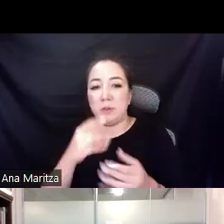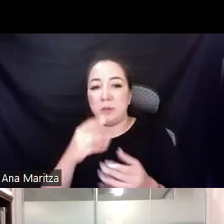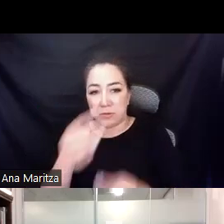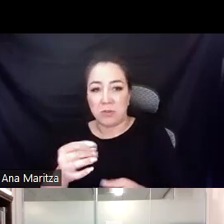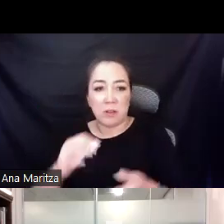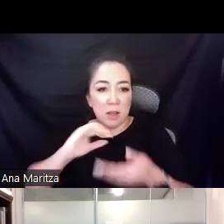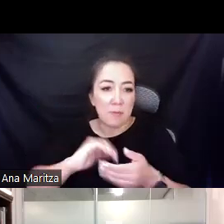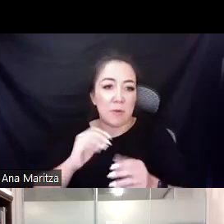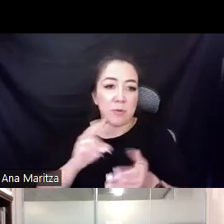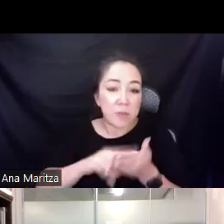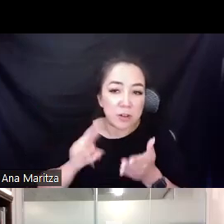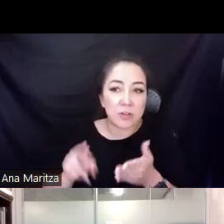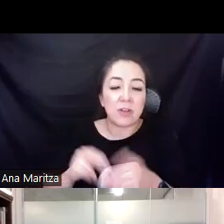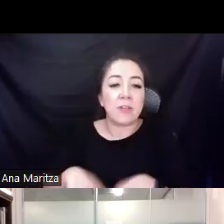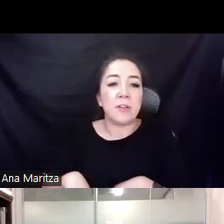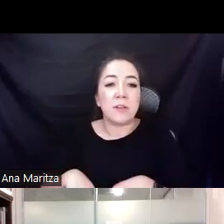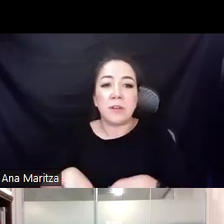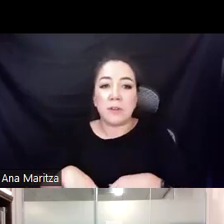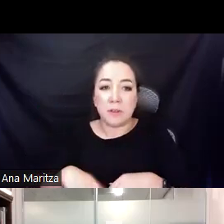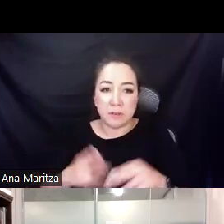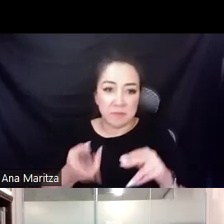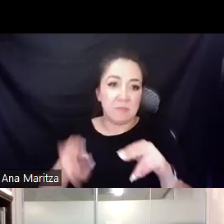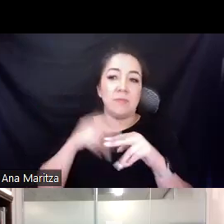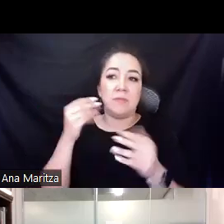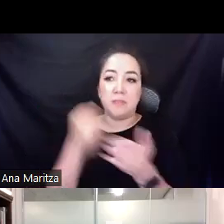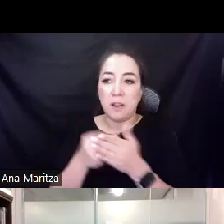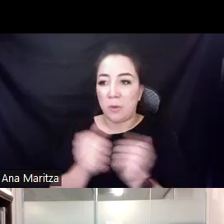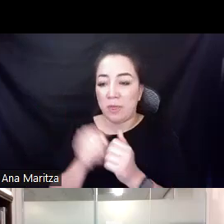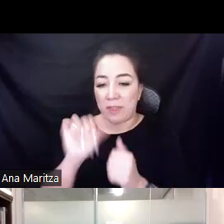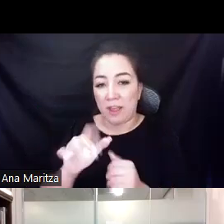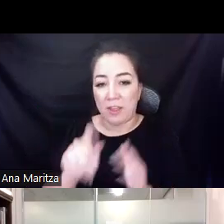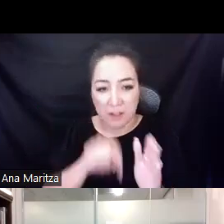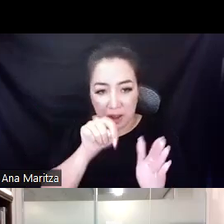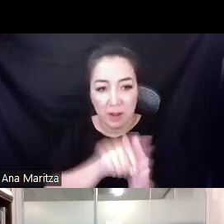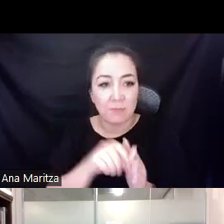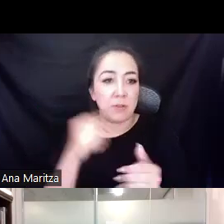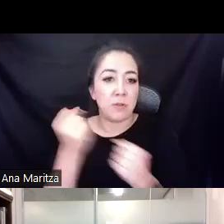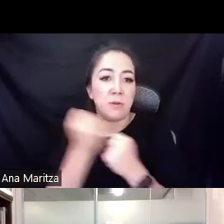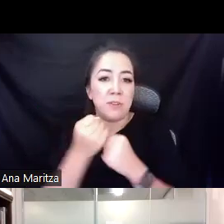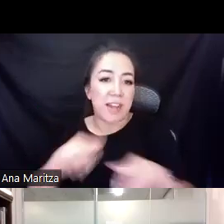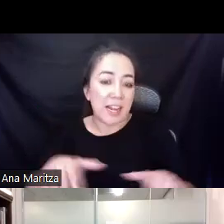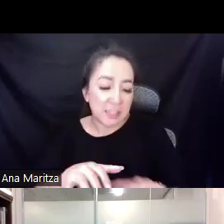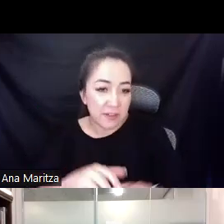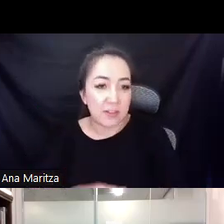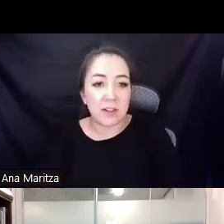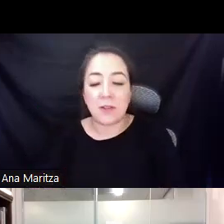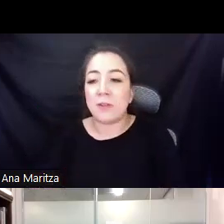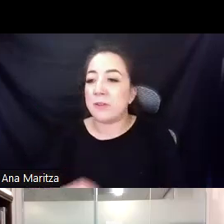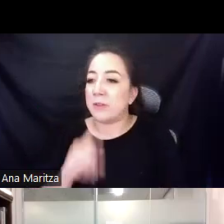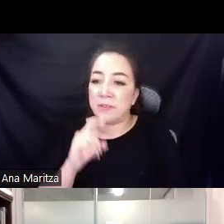collaborative research. And there was some enhanced funding that came with that at that time to support these activities. And it was a